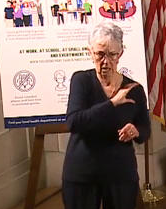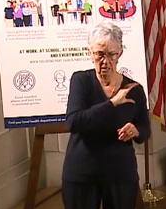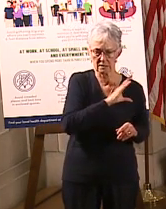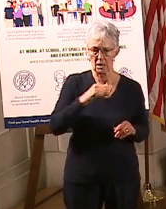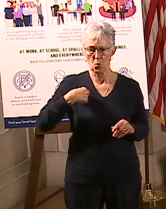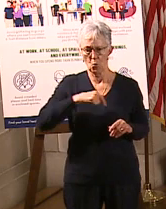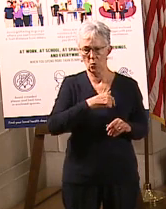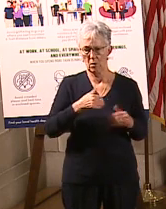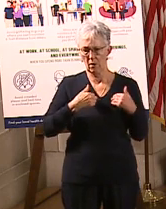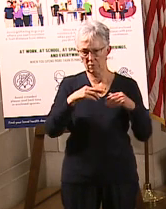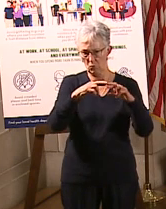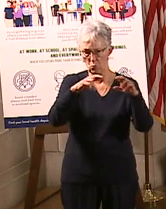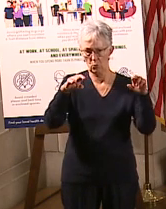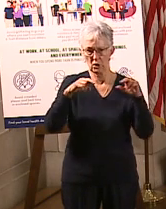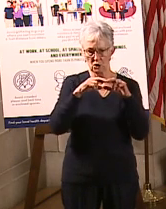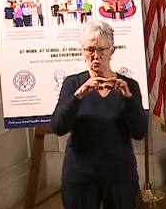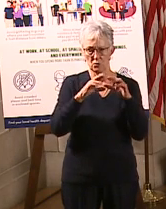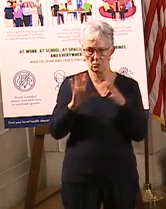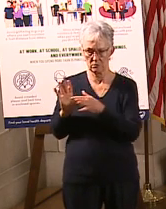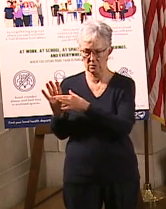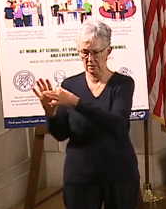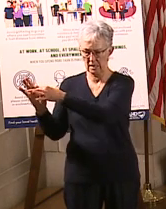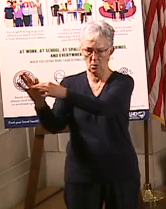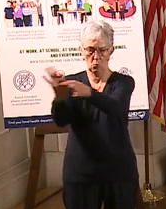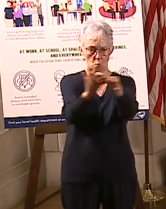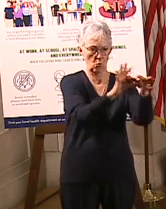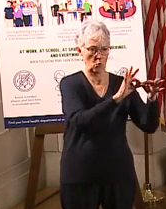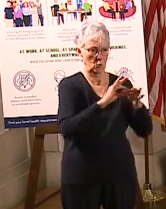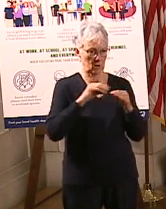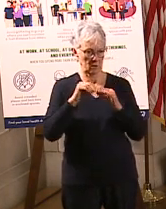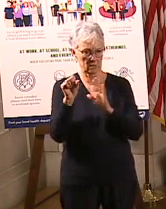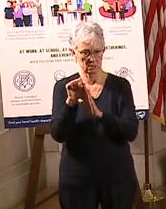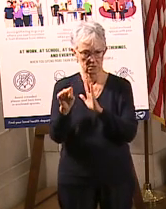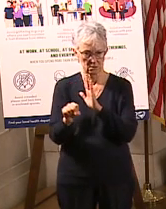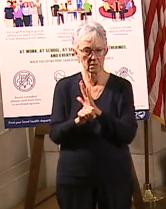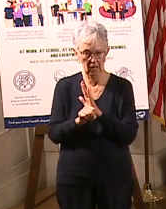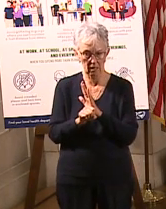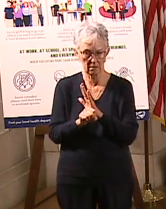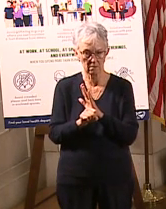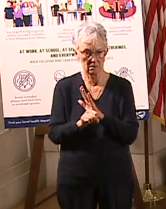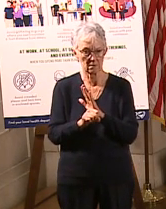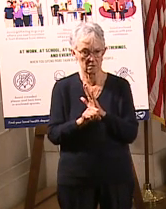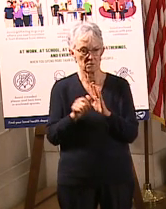different region task force, that was brought to our attention, I believe, in both those cases.